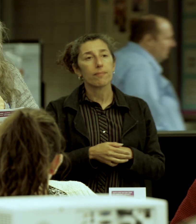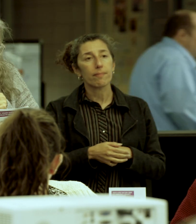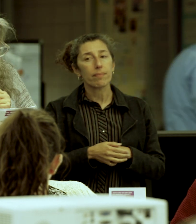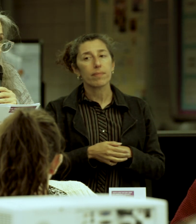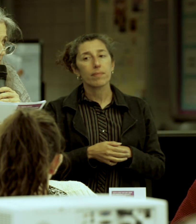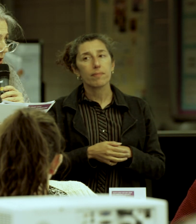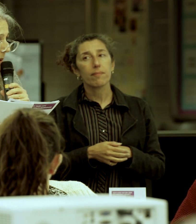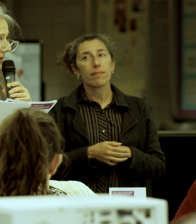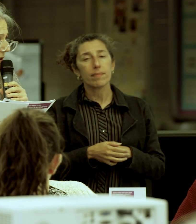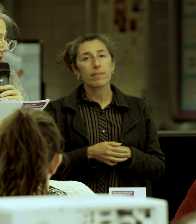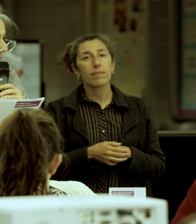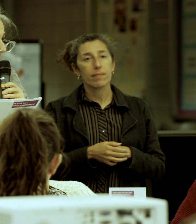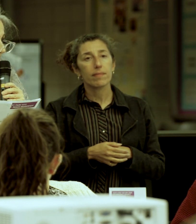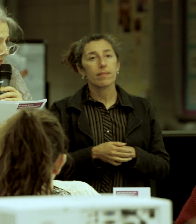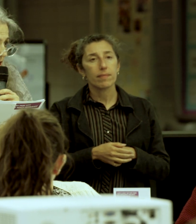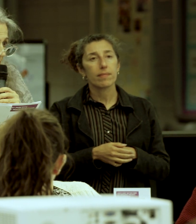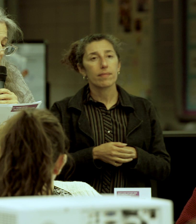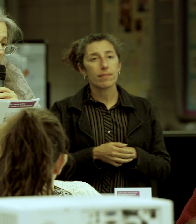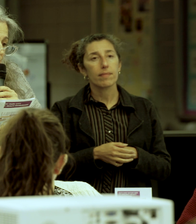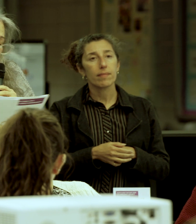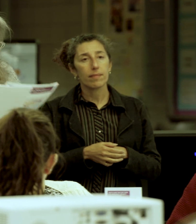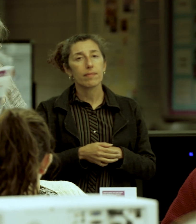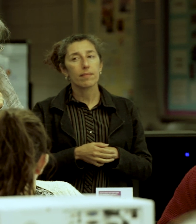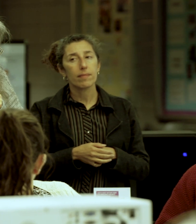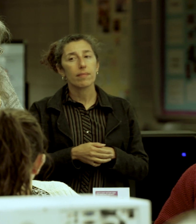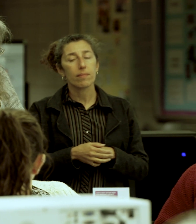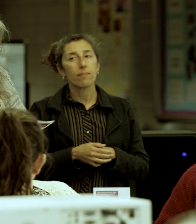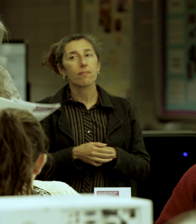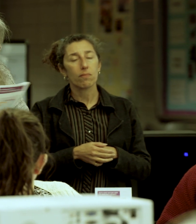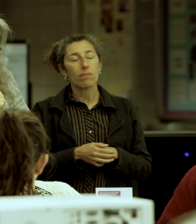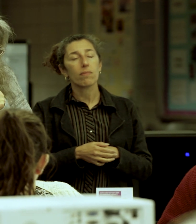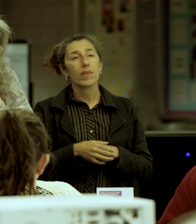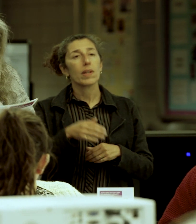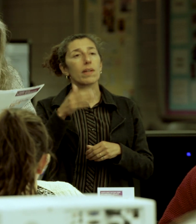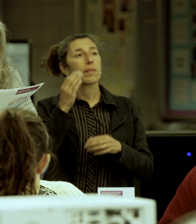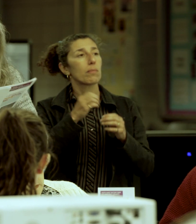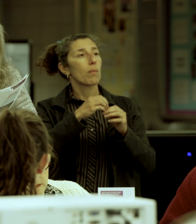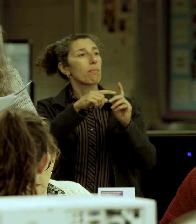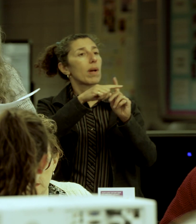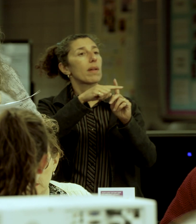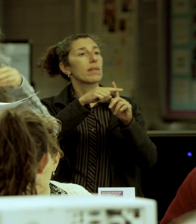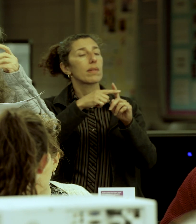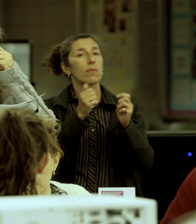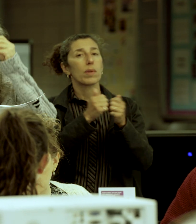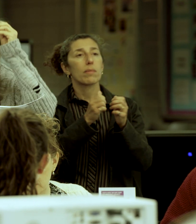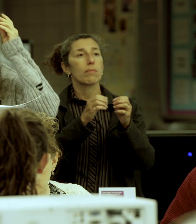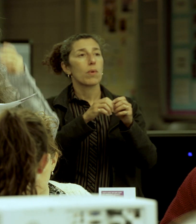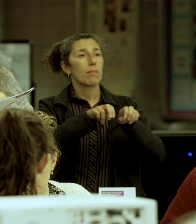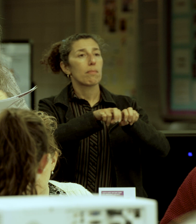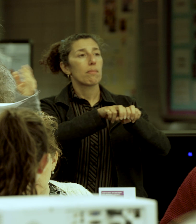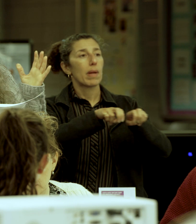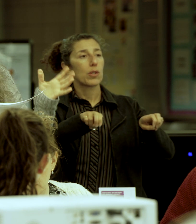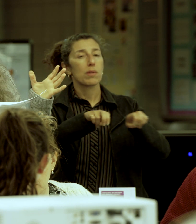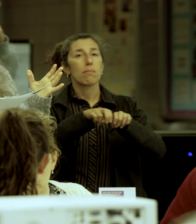and encouraged by the use of some of the benching, some of the walls rather, as benches. You know, in other words, having these walls become something